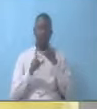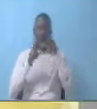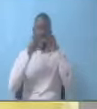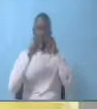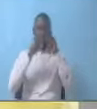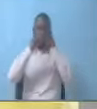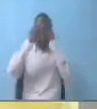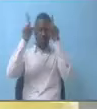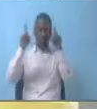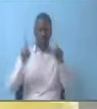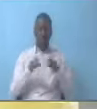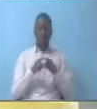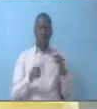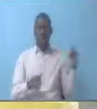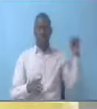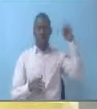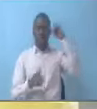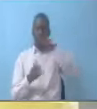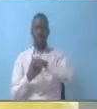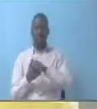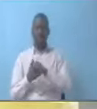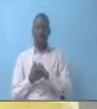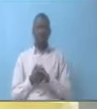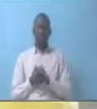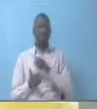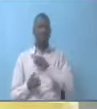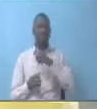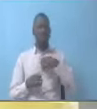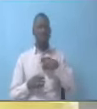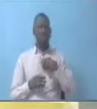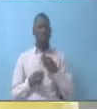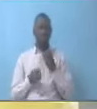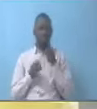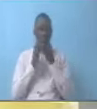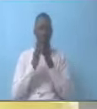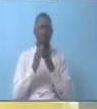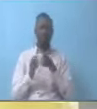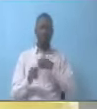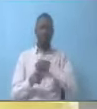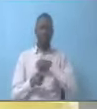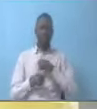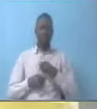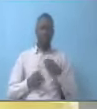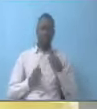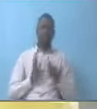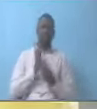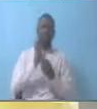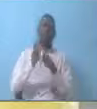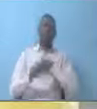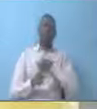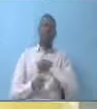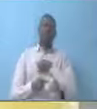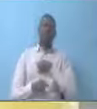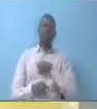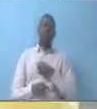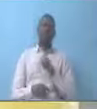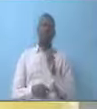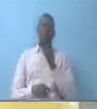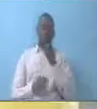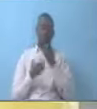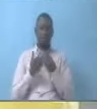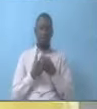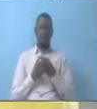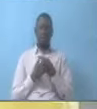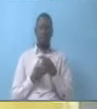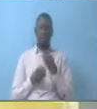don't want to appear self-serving. This is what he told me. They put my poster,